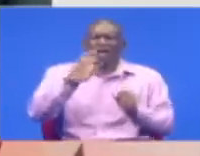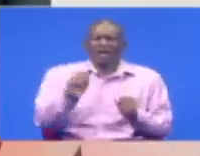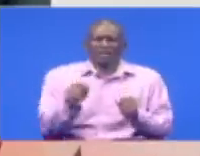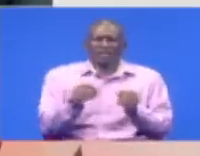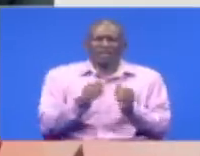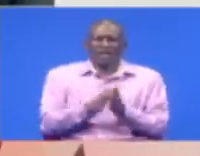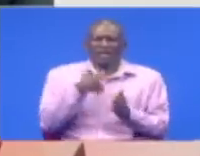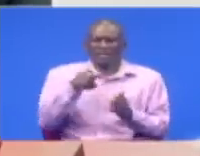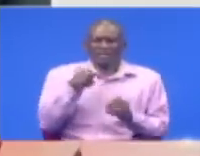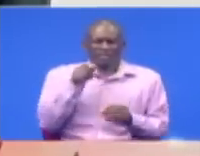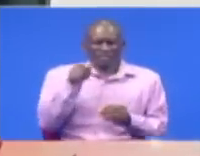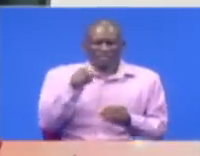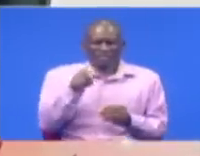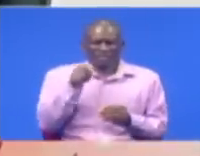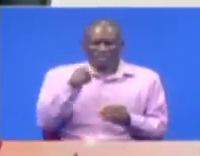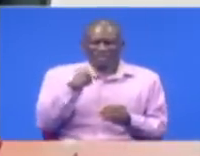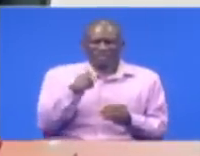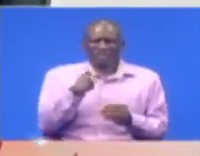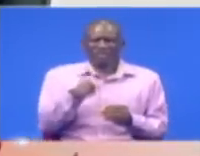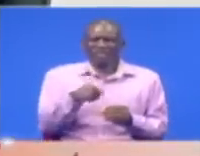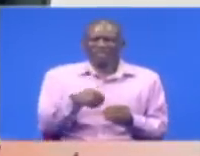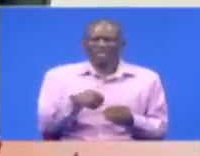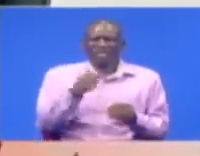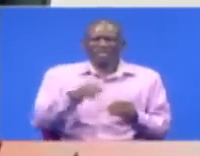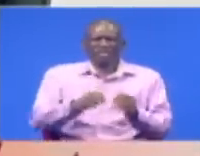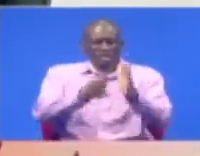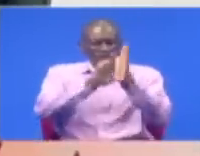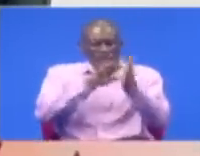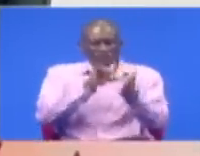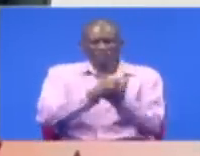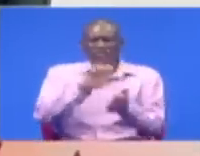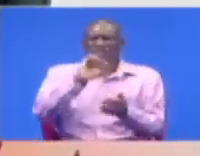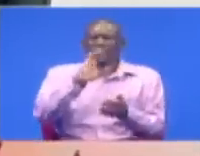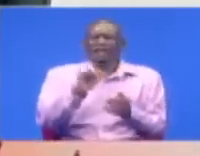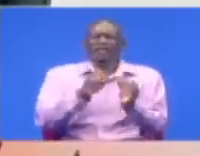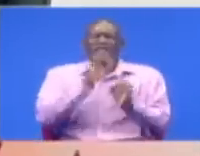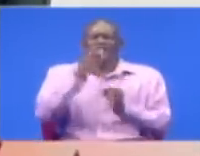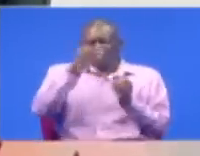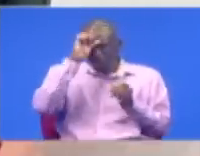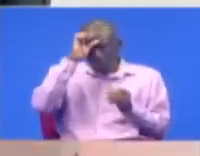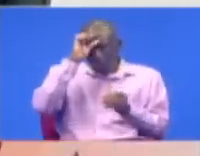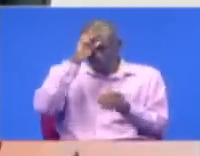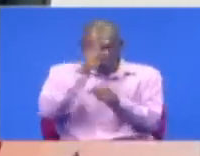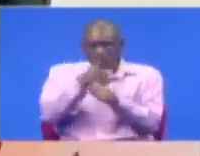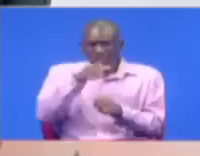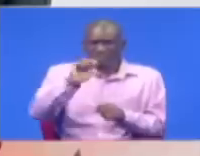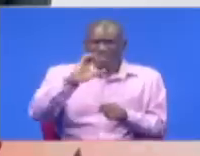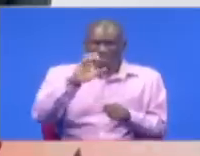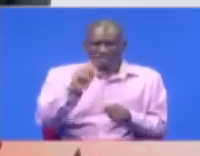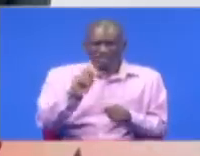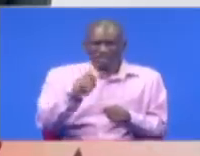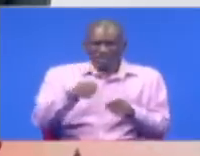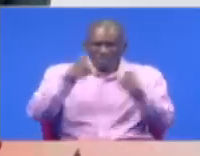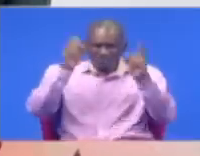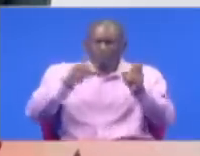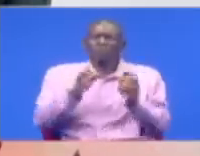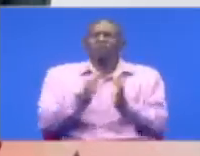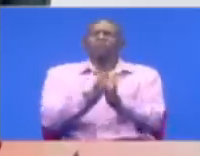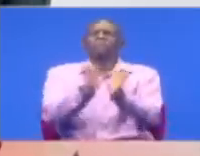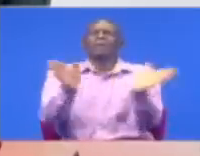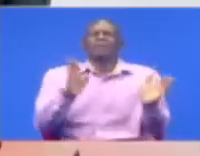a prerequisite in that act that when government is using that act, it's got to be for a public